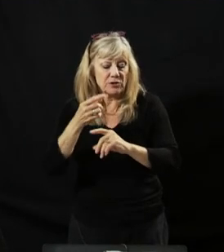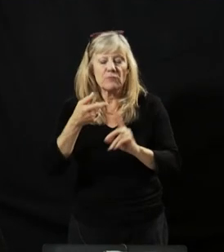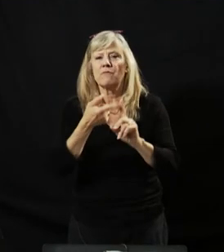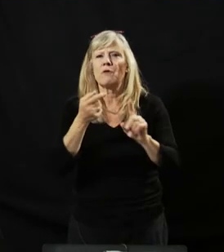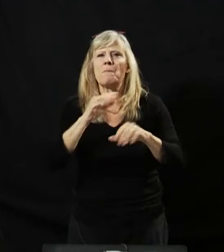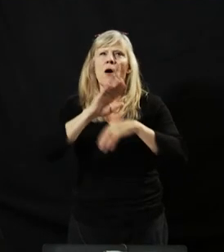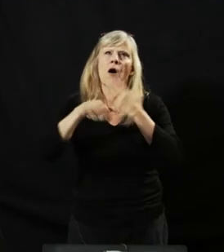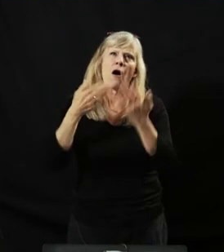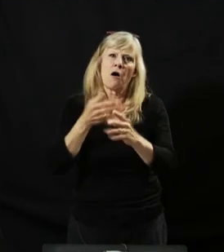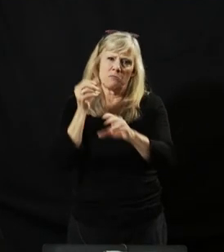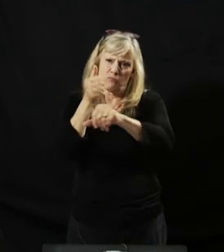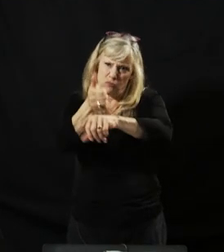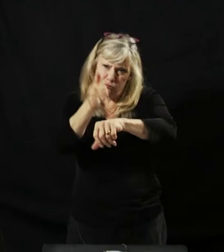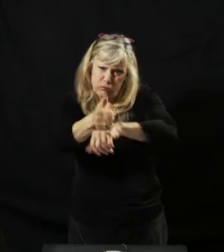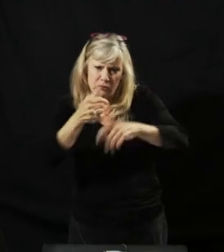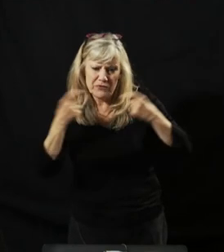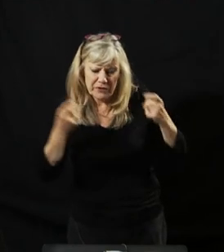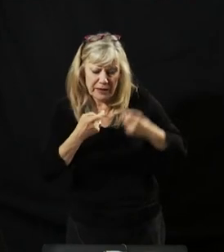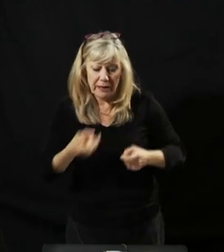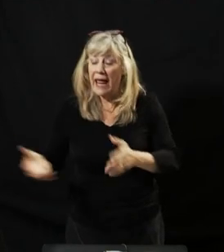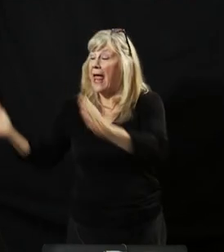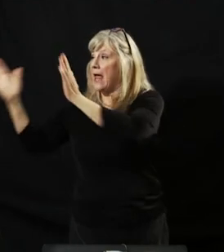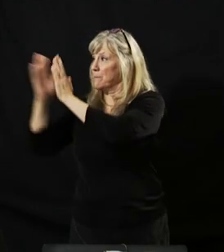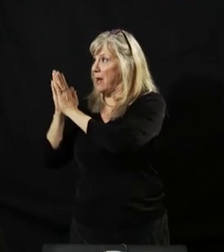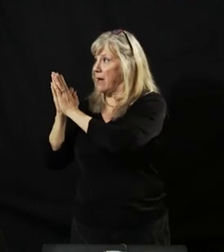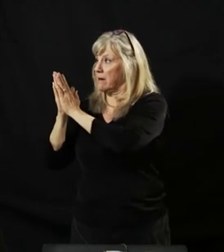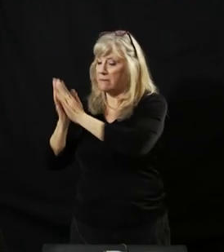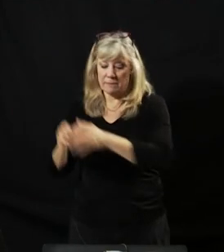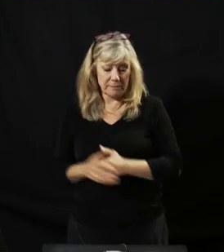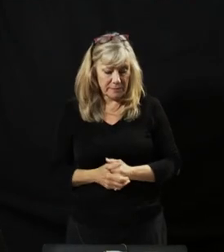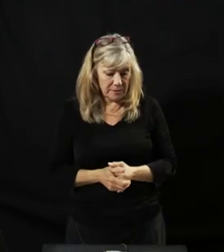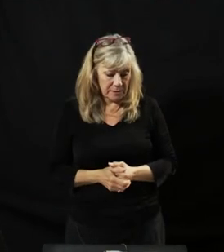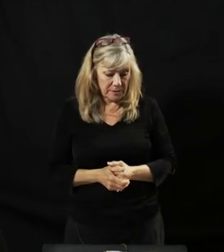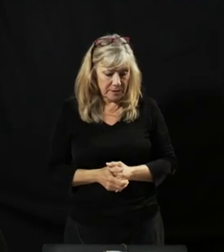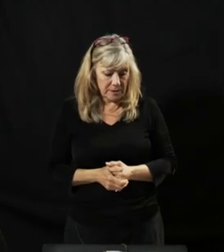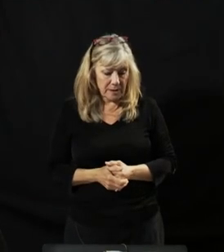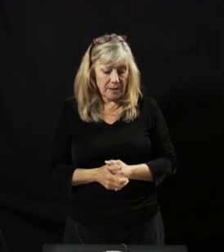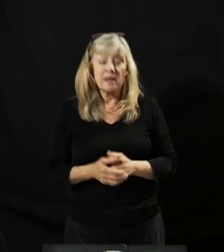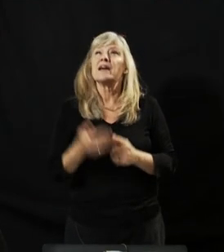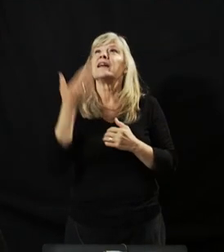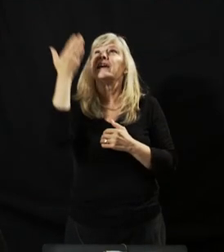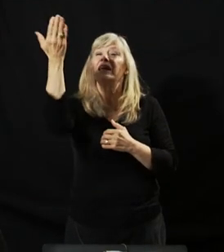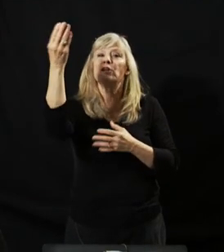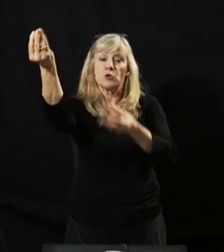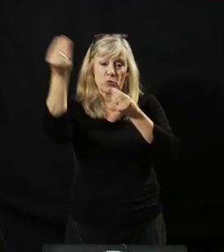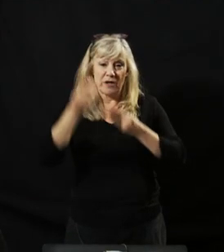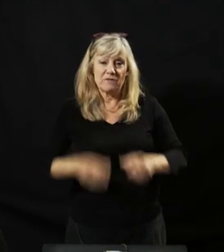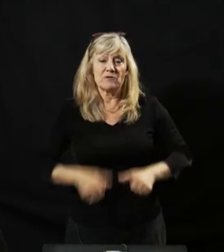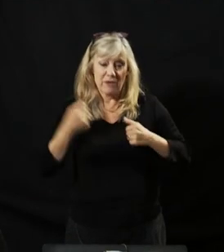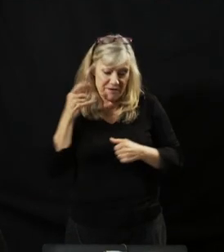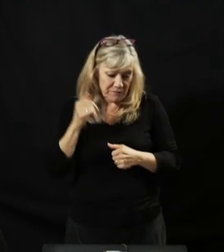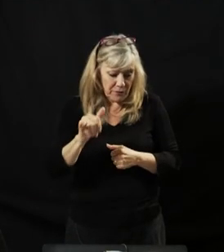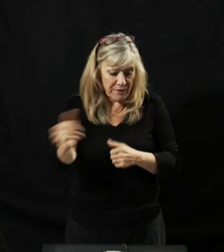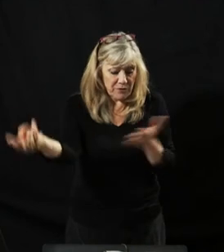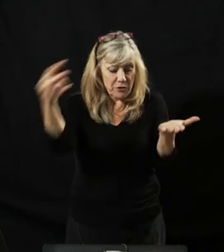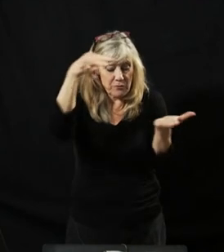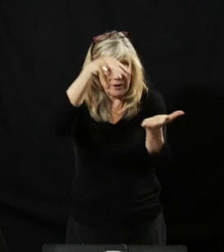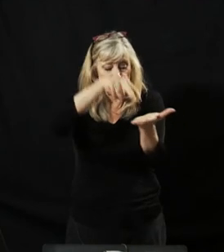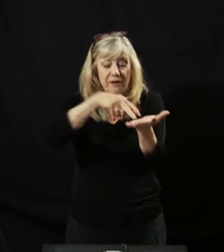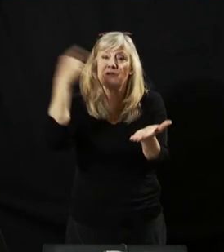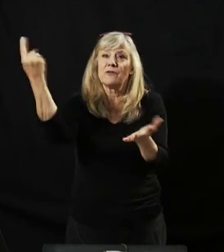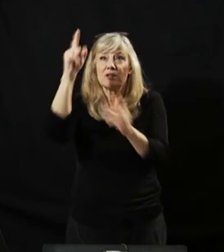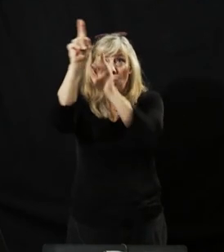assault of sin. Amen. And may he who restores you to eternal life in the resurrection of his